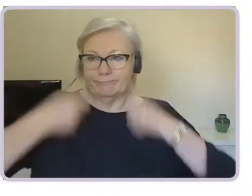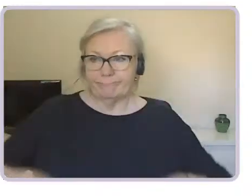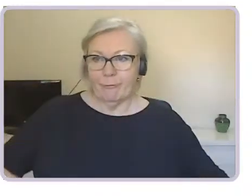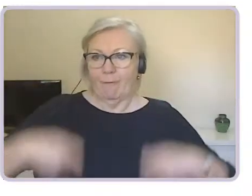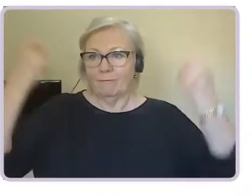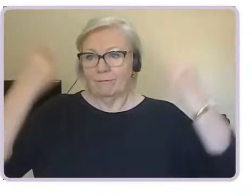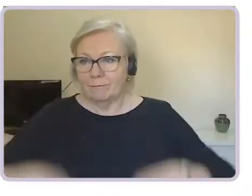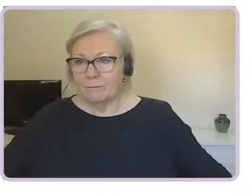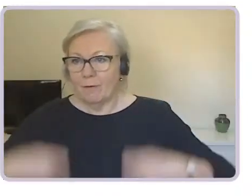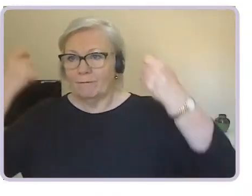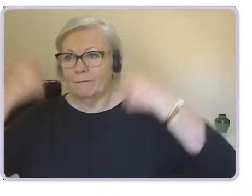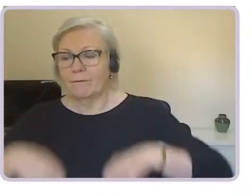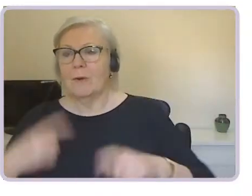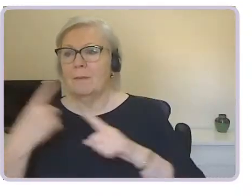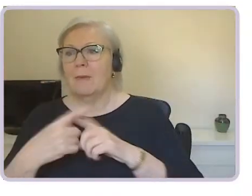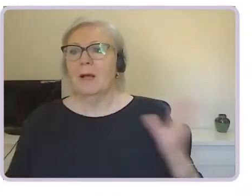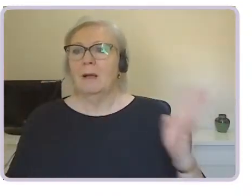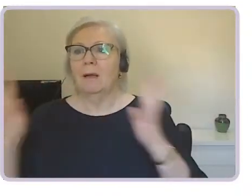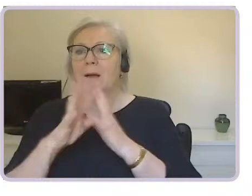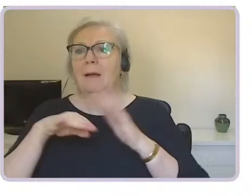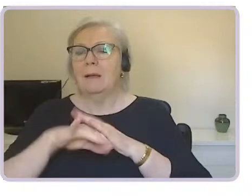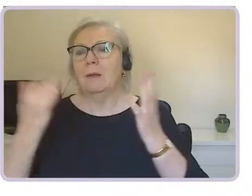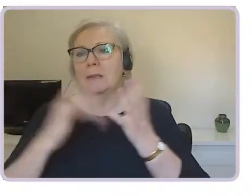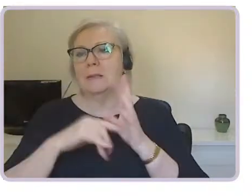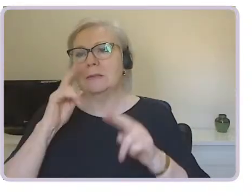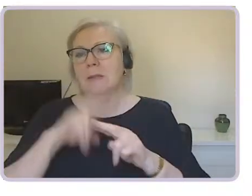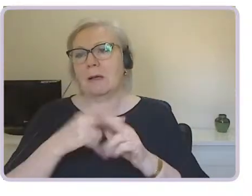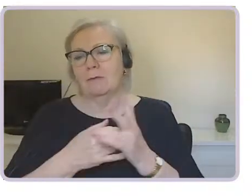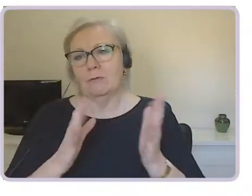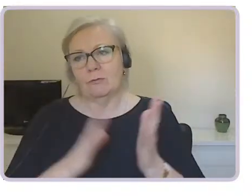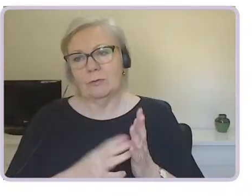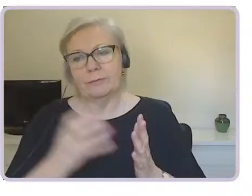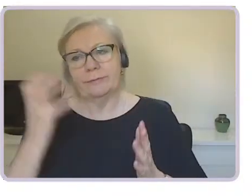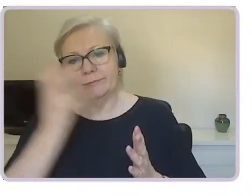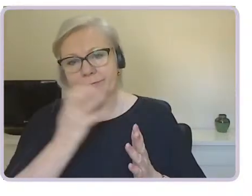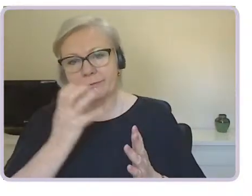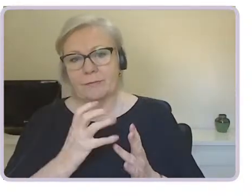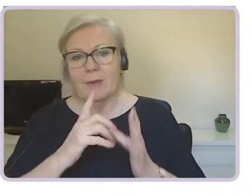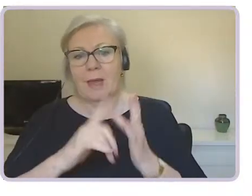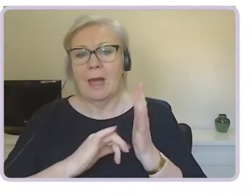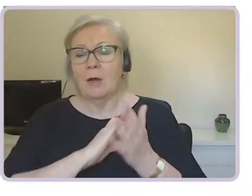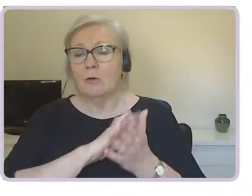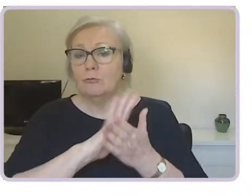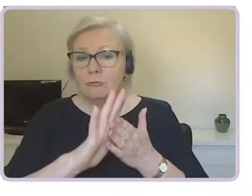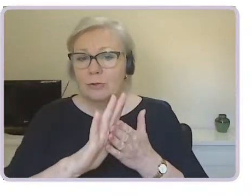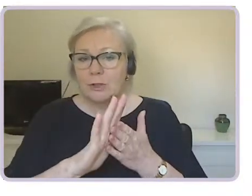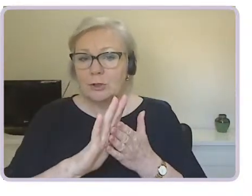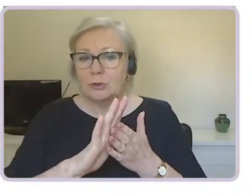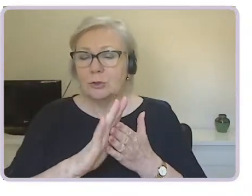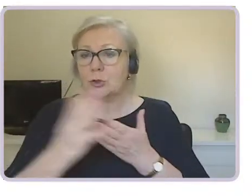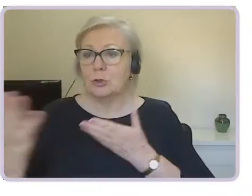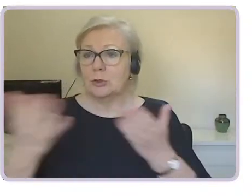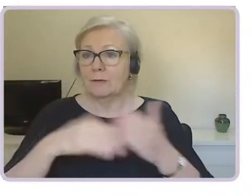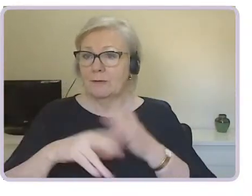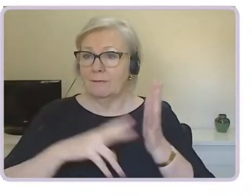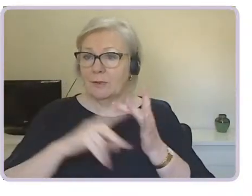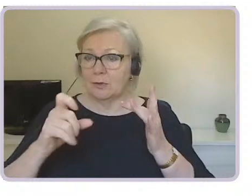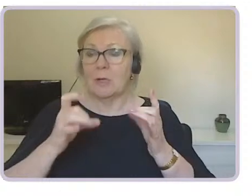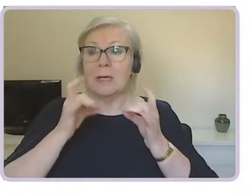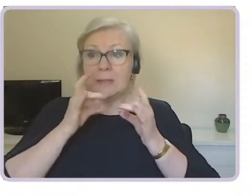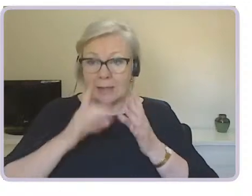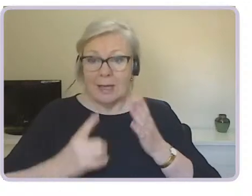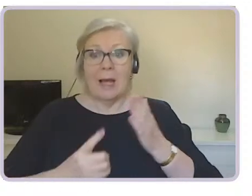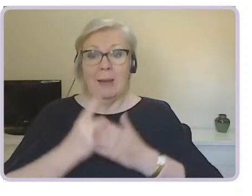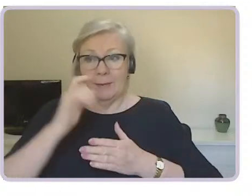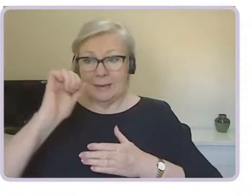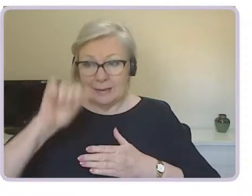staff rooms and so forth. Outreach to services in Victoria has started to happen, but that's been great